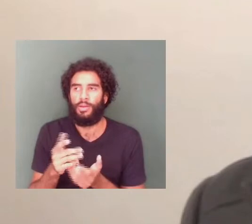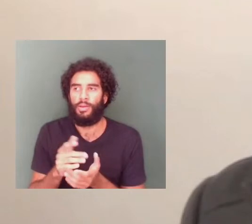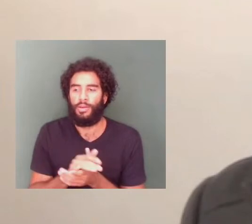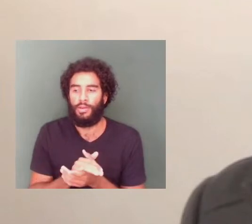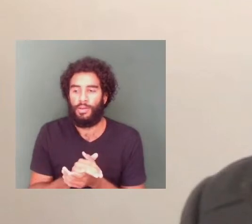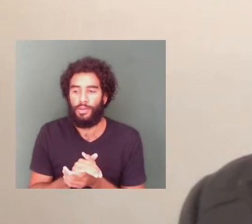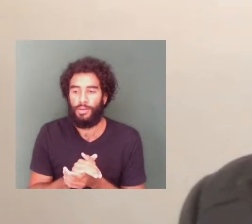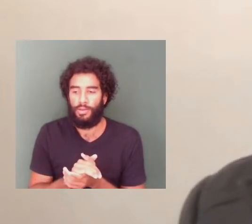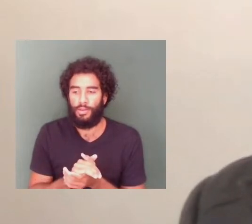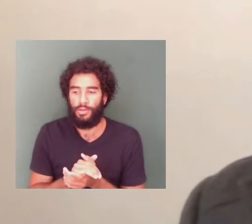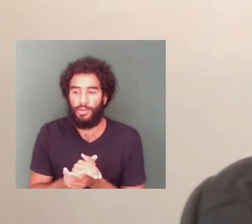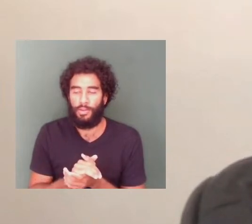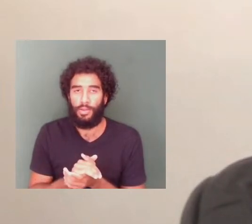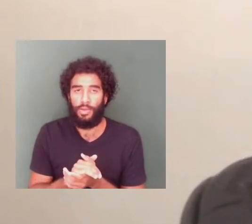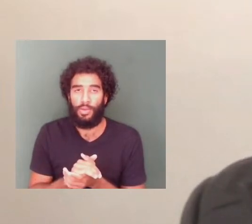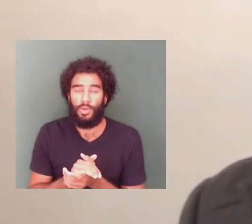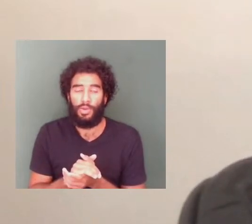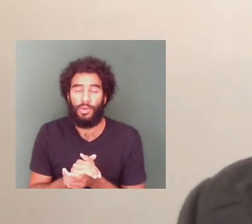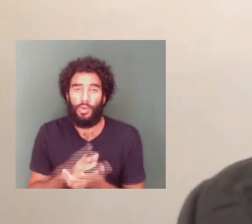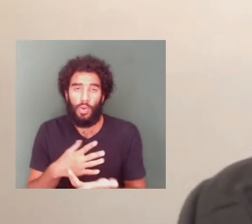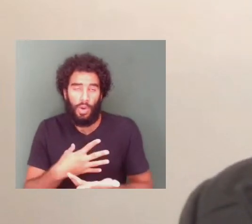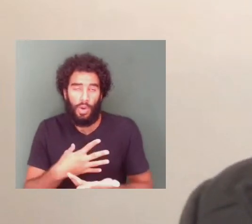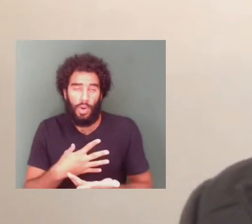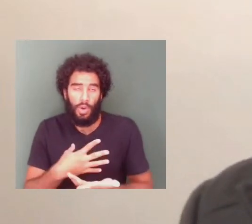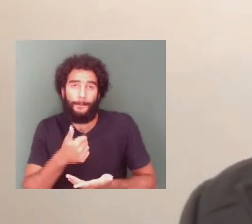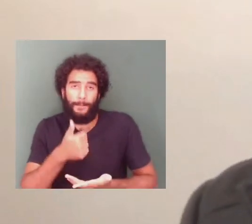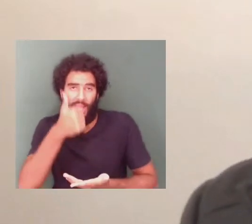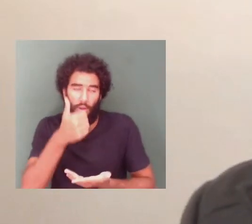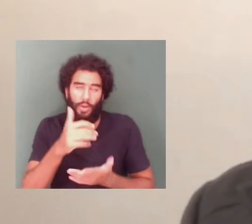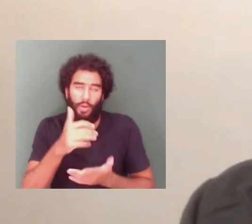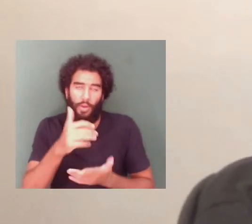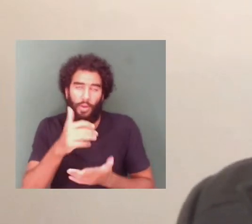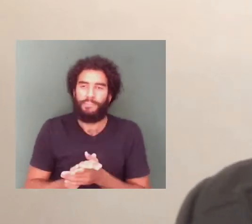away with it when sometimes we have no